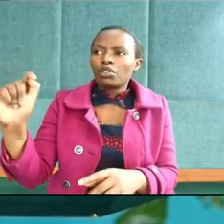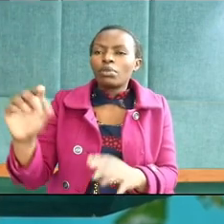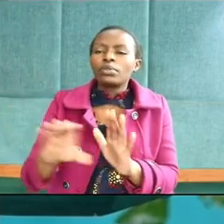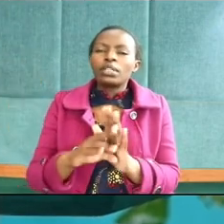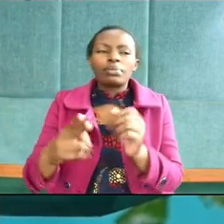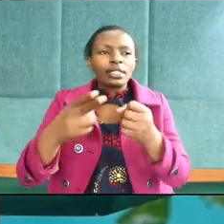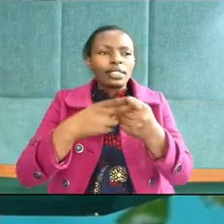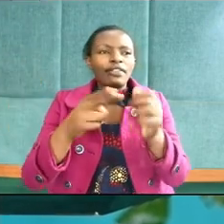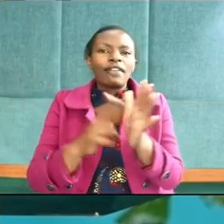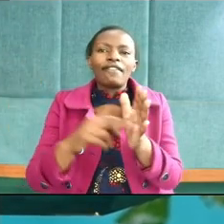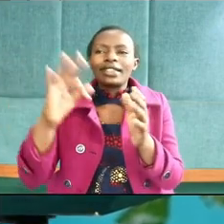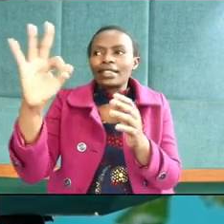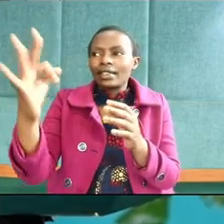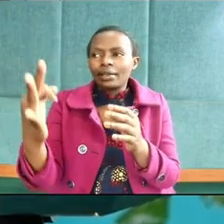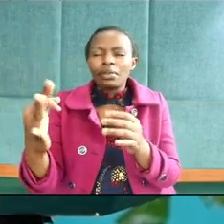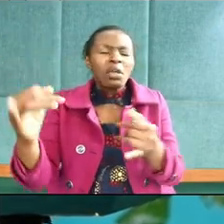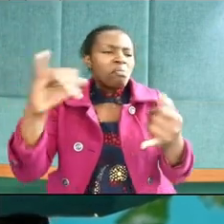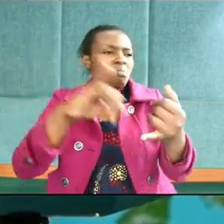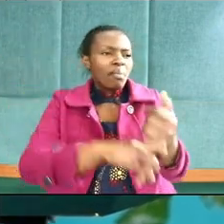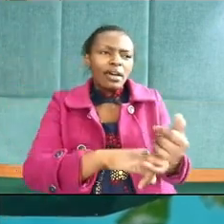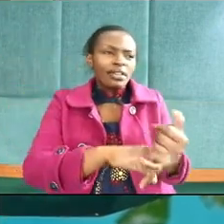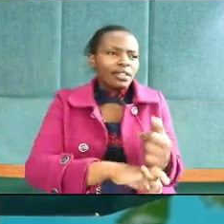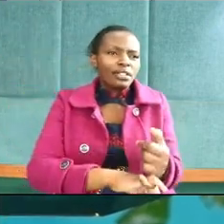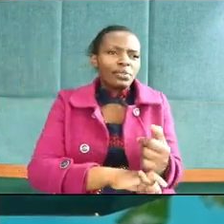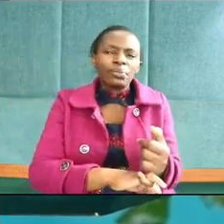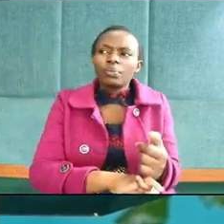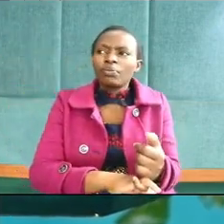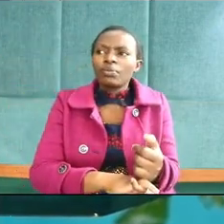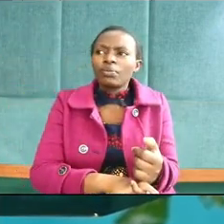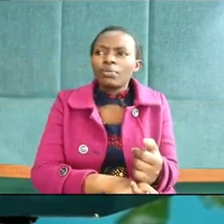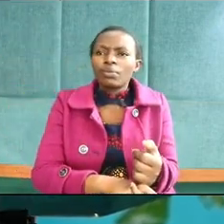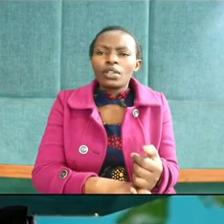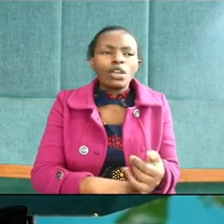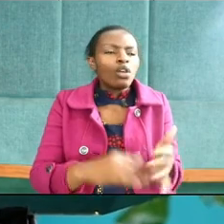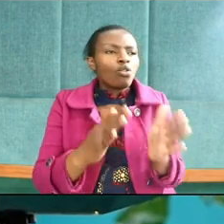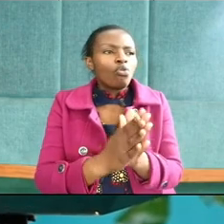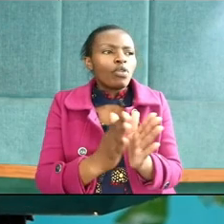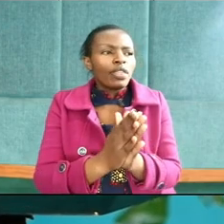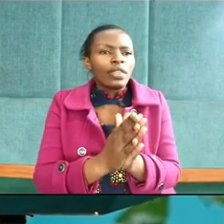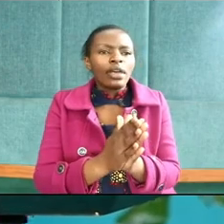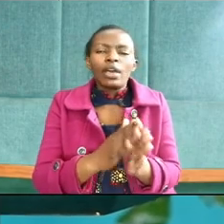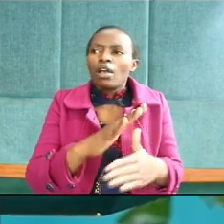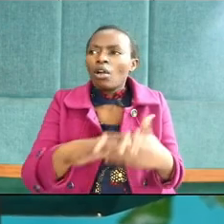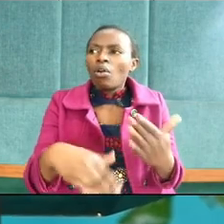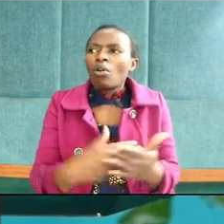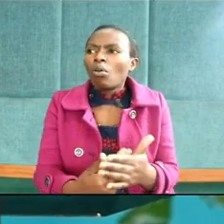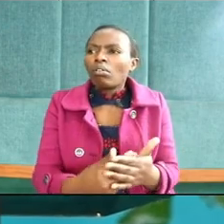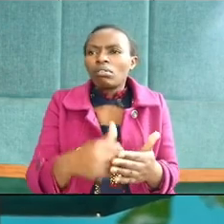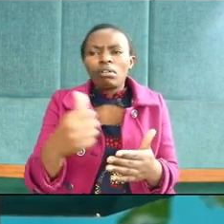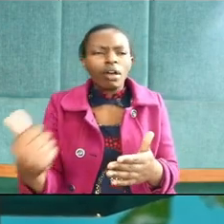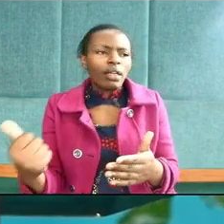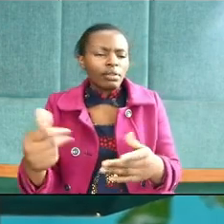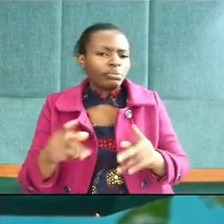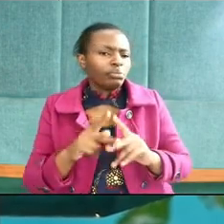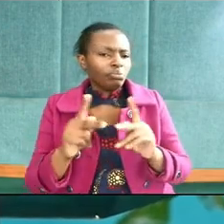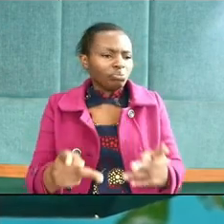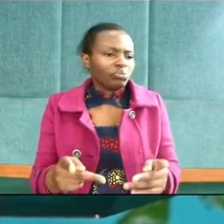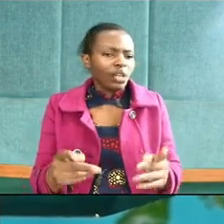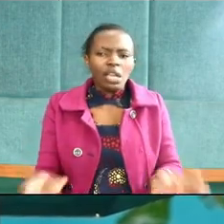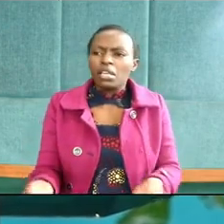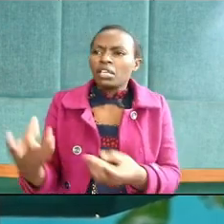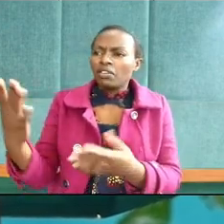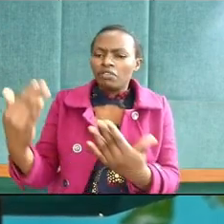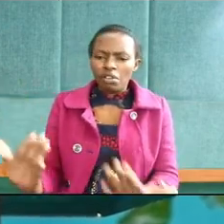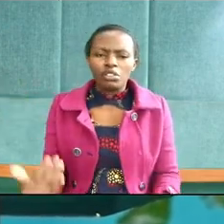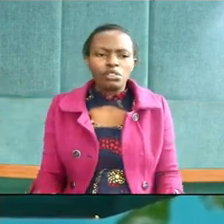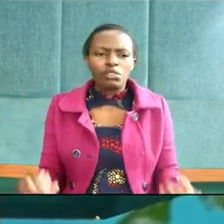You shall not make marriages with heathens and Gentiles. You shall not give your daughters to their